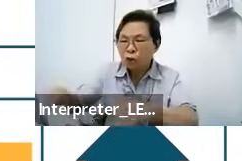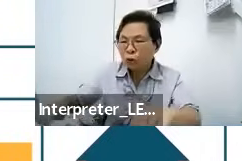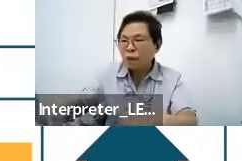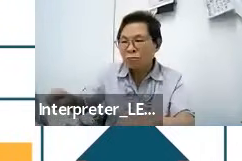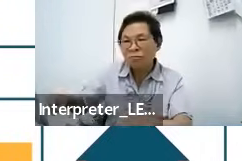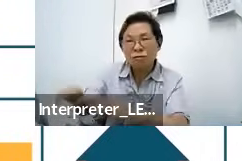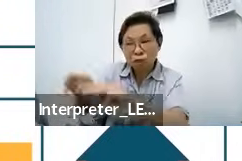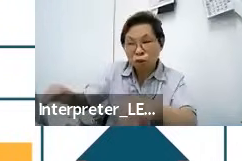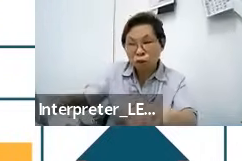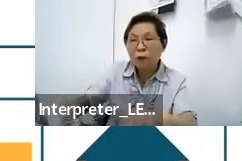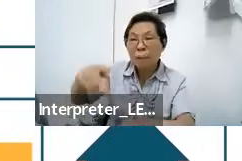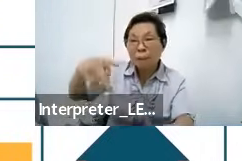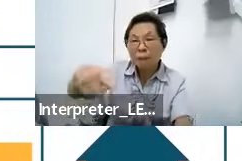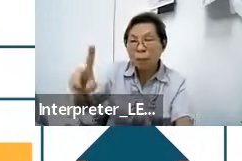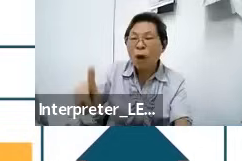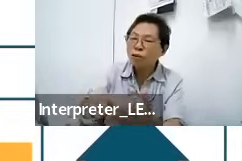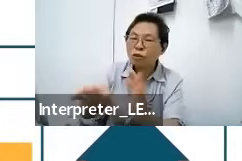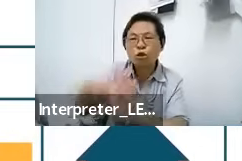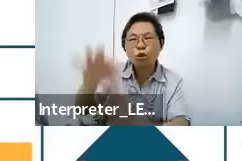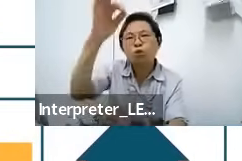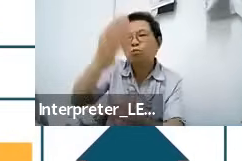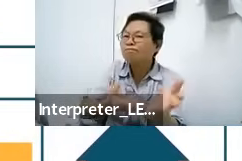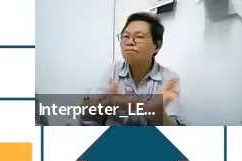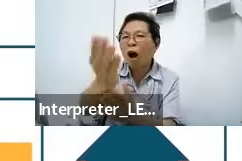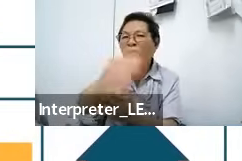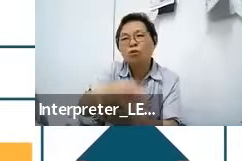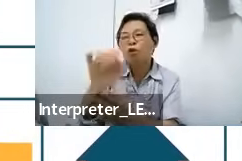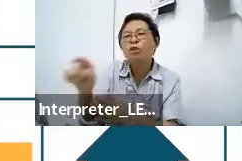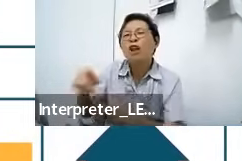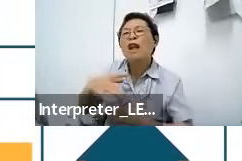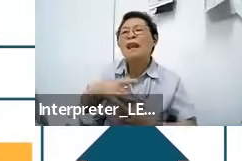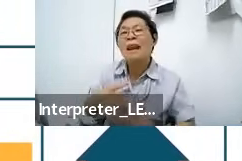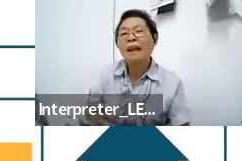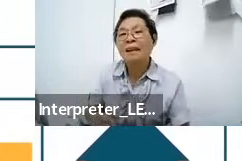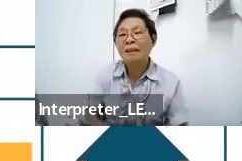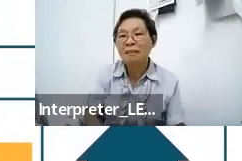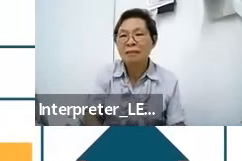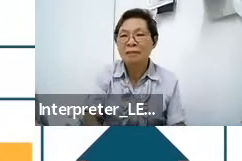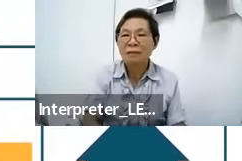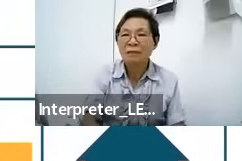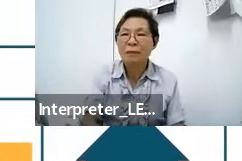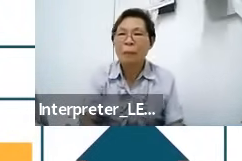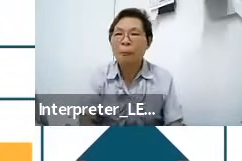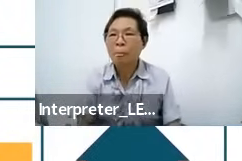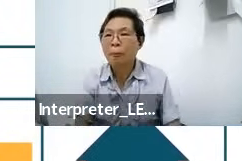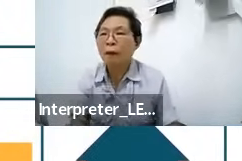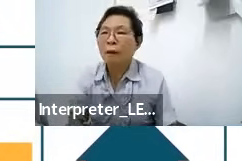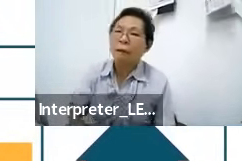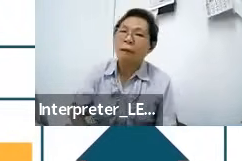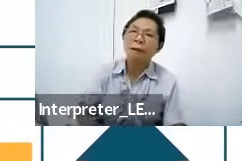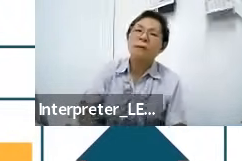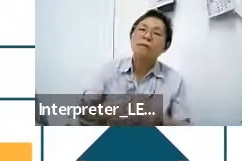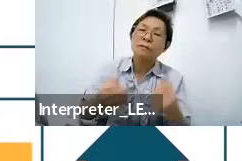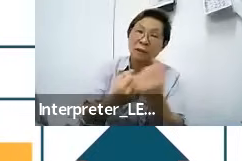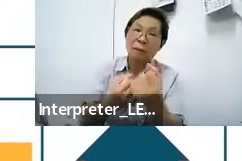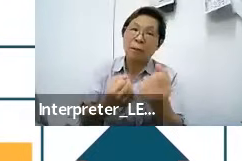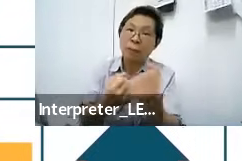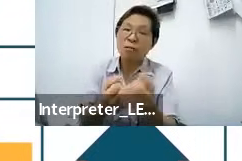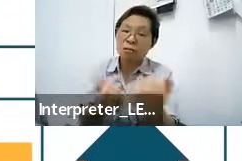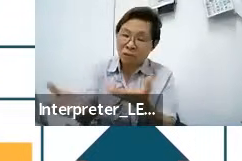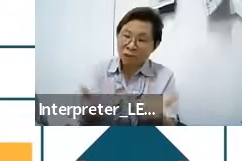choice, which one is better for them in that time. But the support